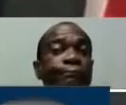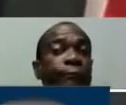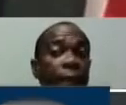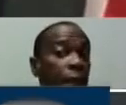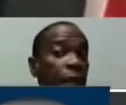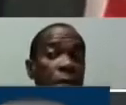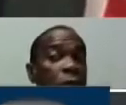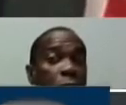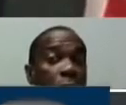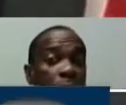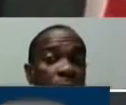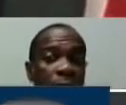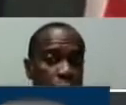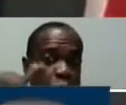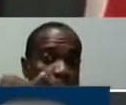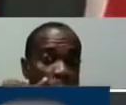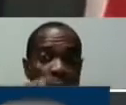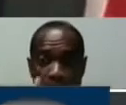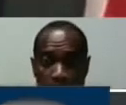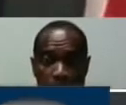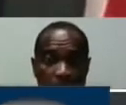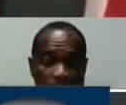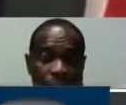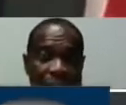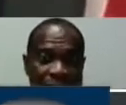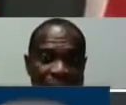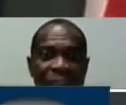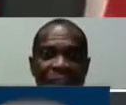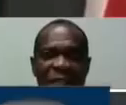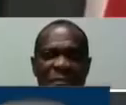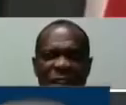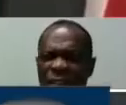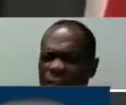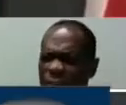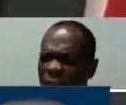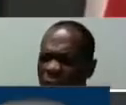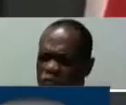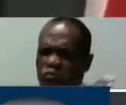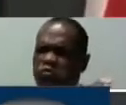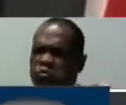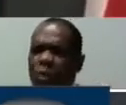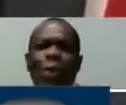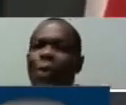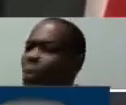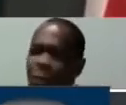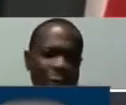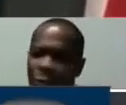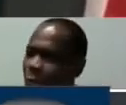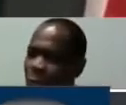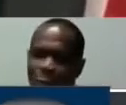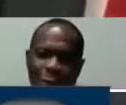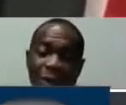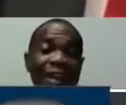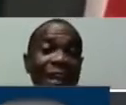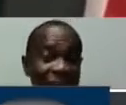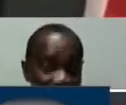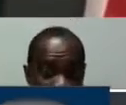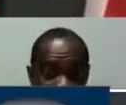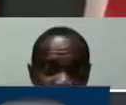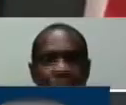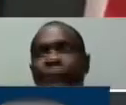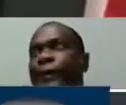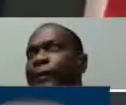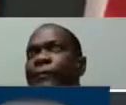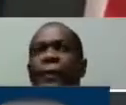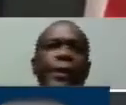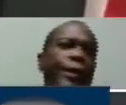the threat and the effects of the virus, because if that was so, countries like the United Kingdom, New Zealand, Canada, and elsewhere,